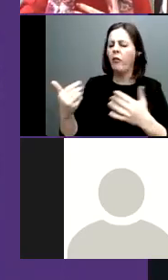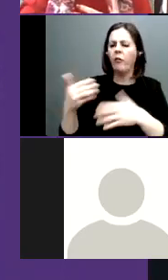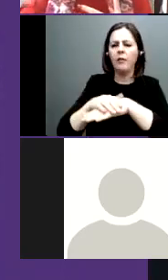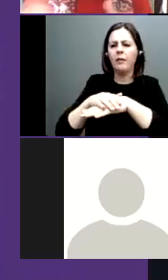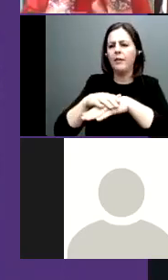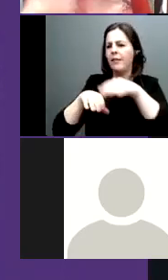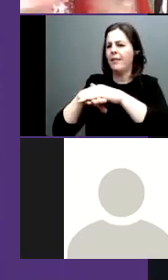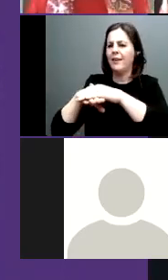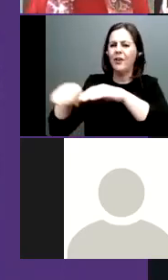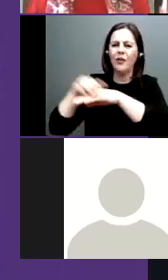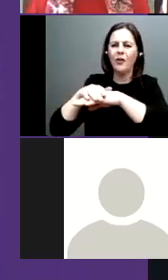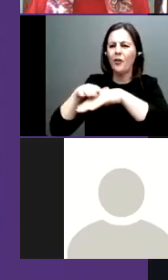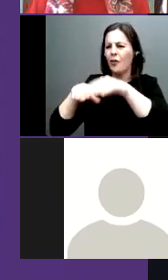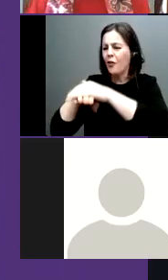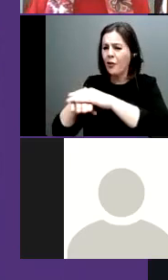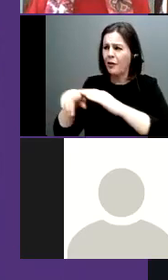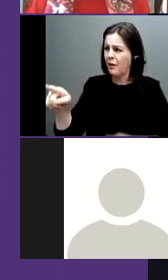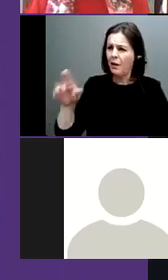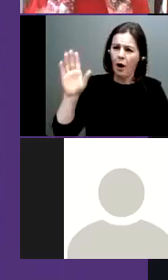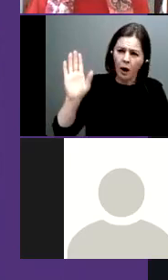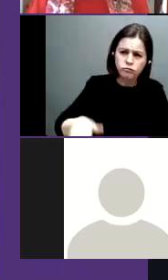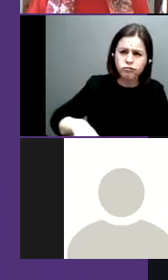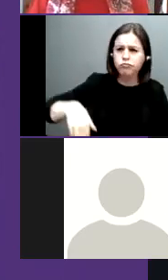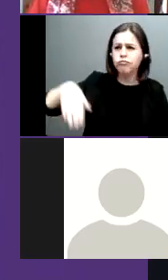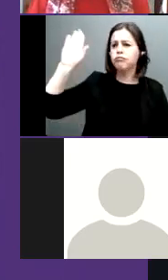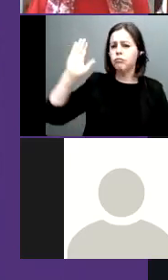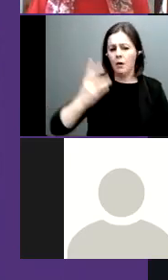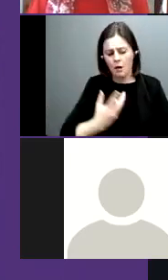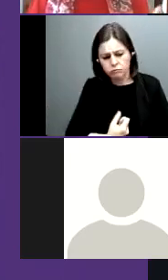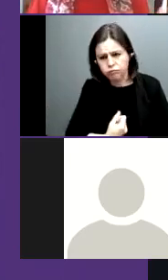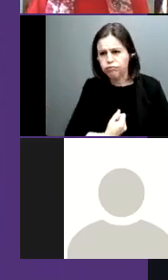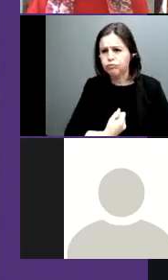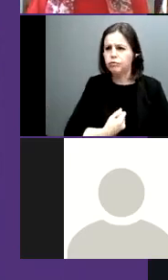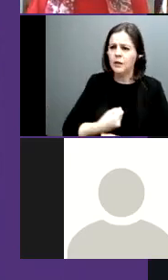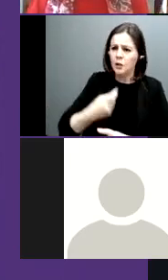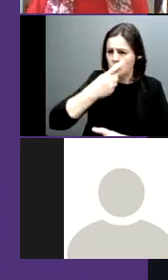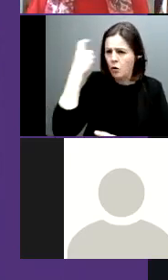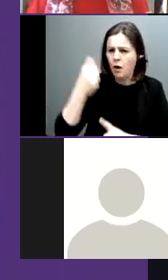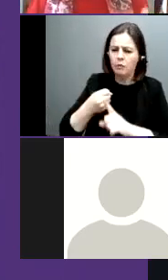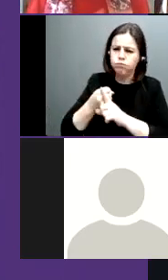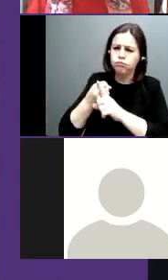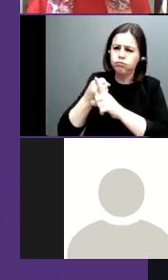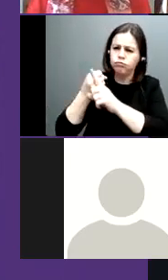also talked about. They've now lived their whole life being impacted by this experience.